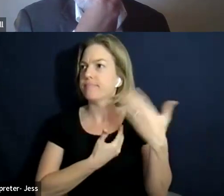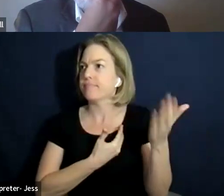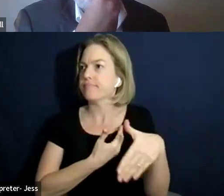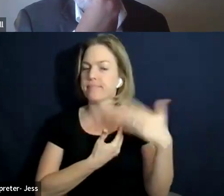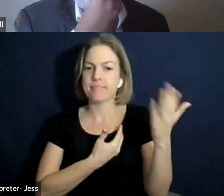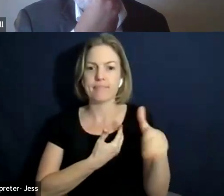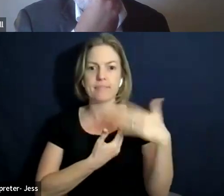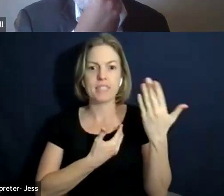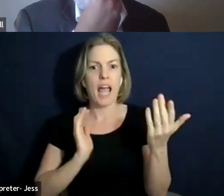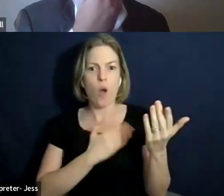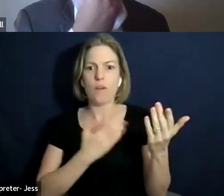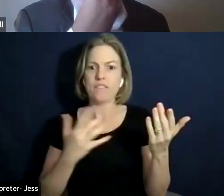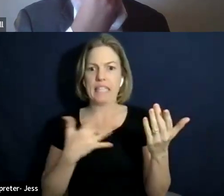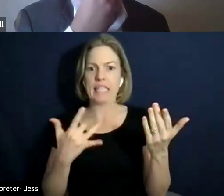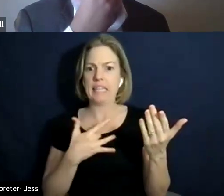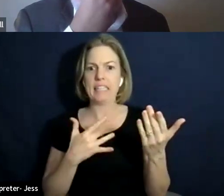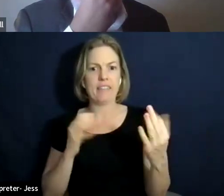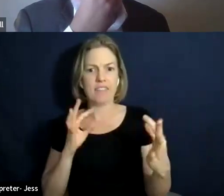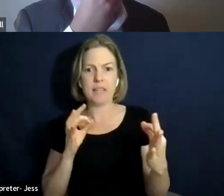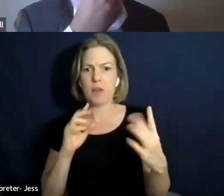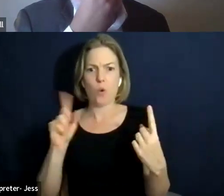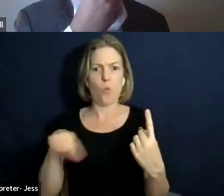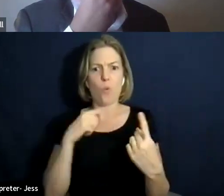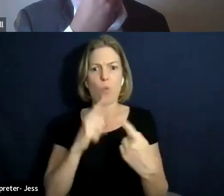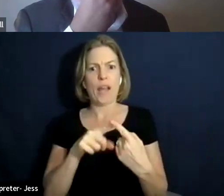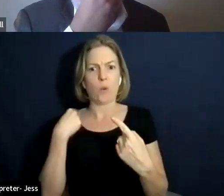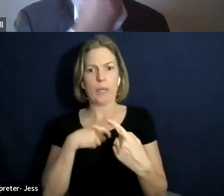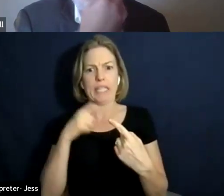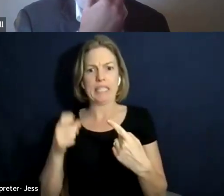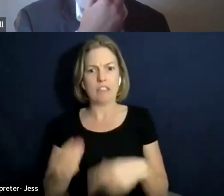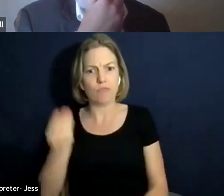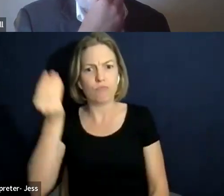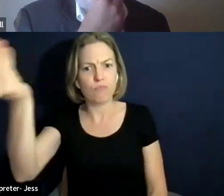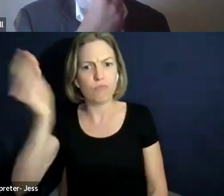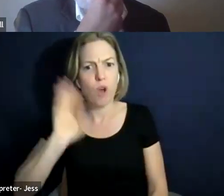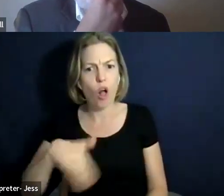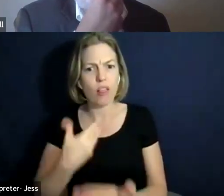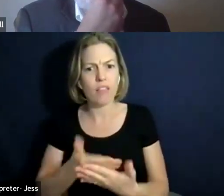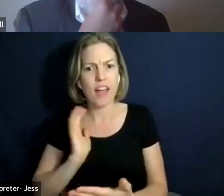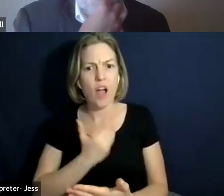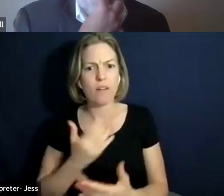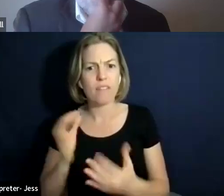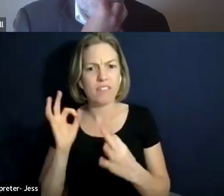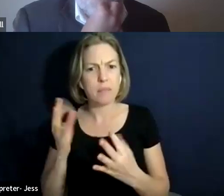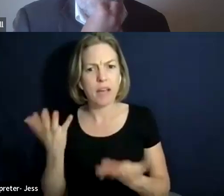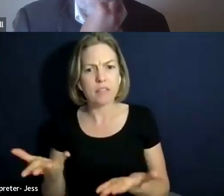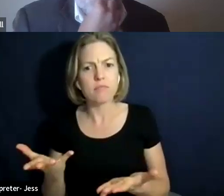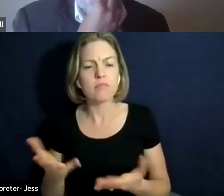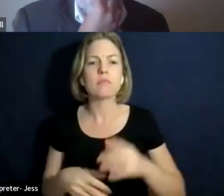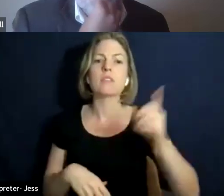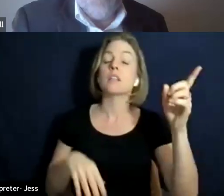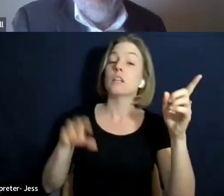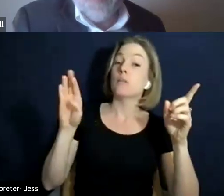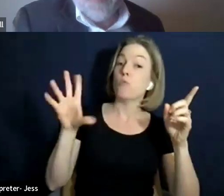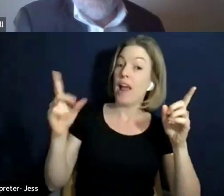how we feel about, our feedback? When does that have to be in? So, thank you.